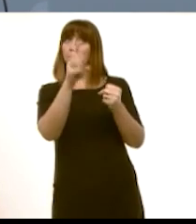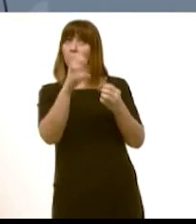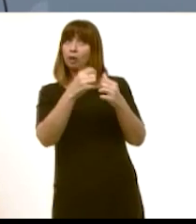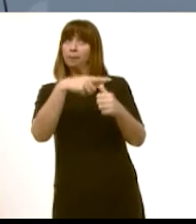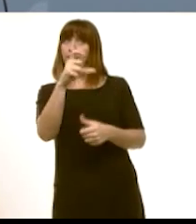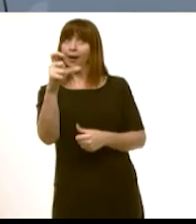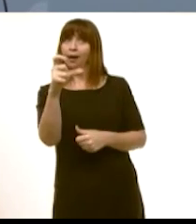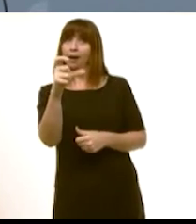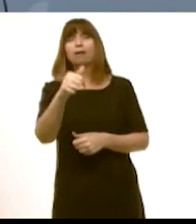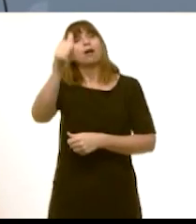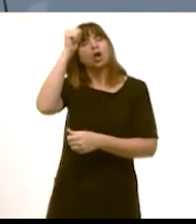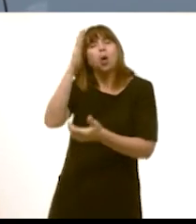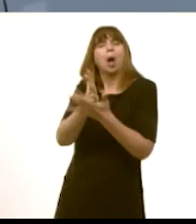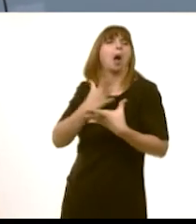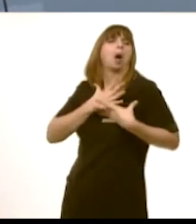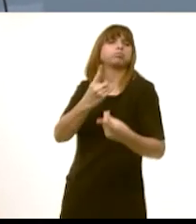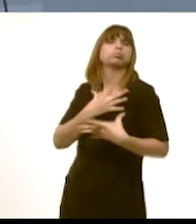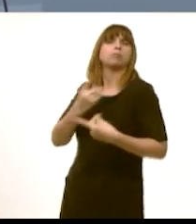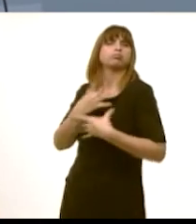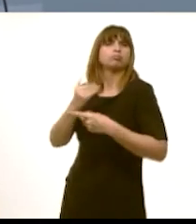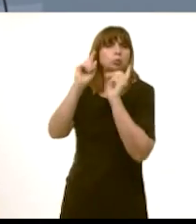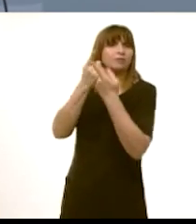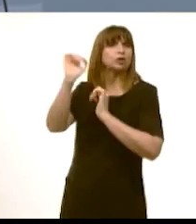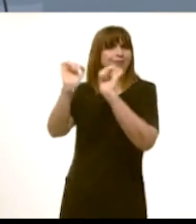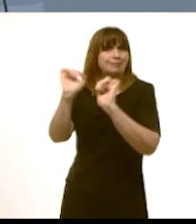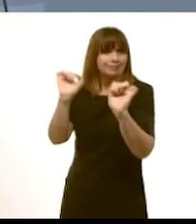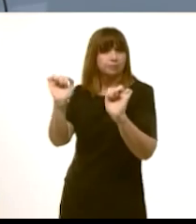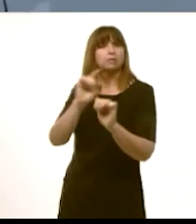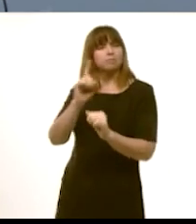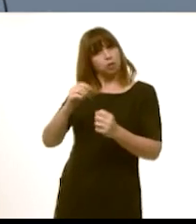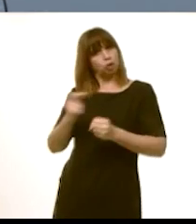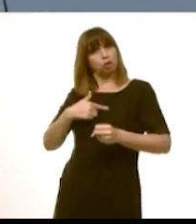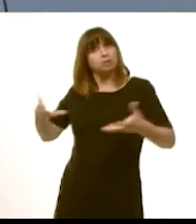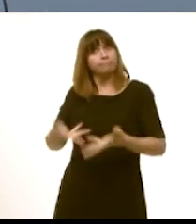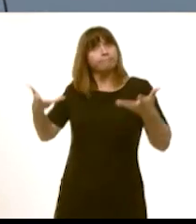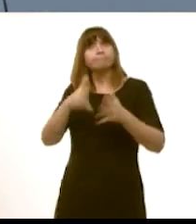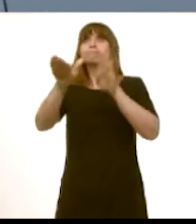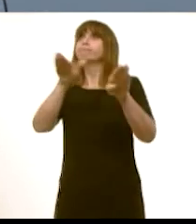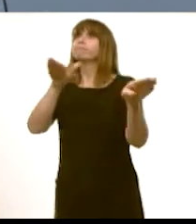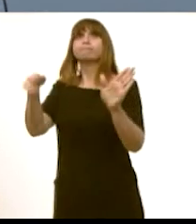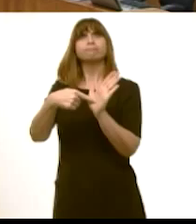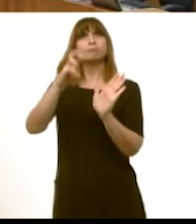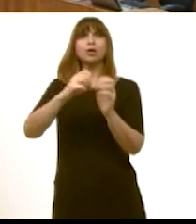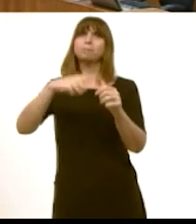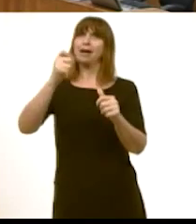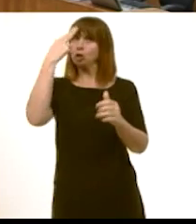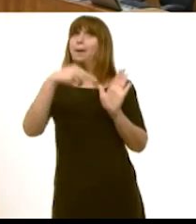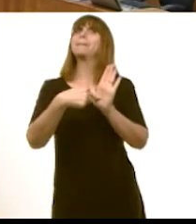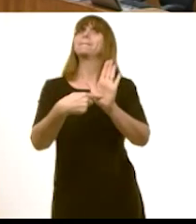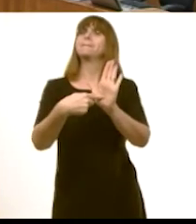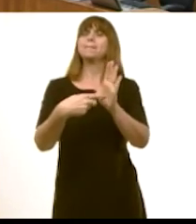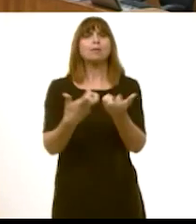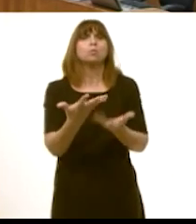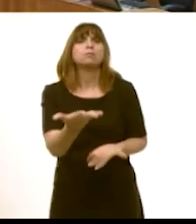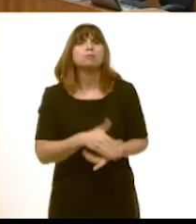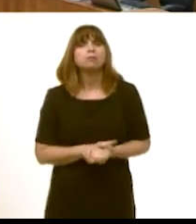university's right to determine which qualifications they wish to use, but there is a role to promote it amongst higher education establishments in England. Well, we are seeing